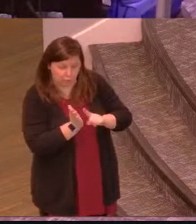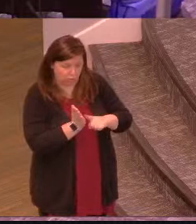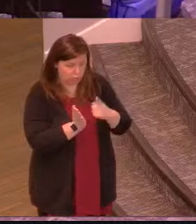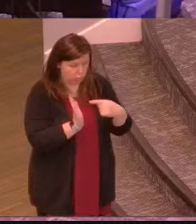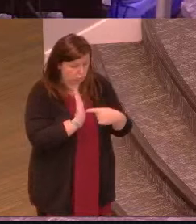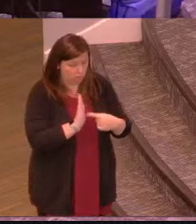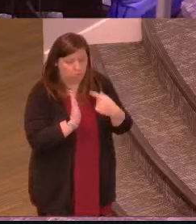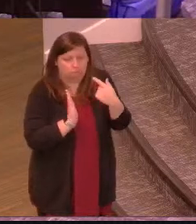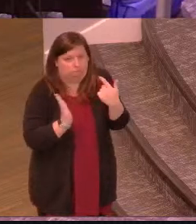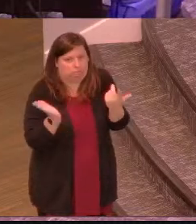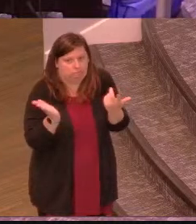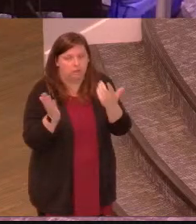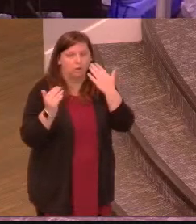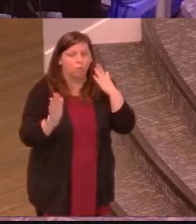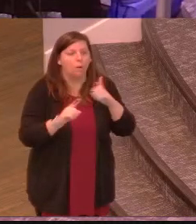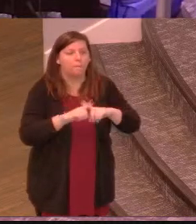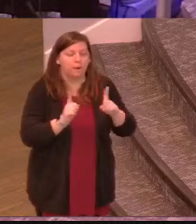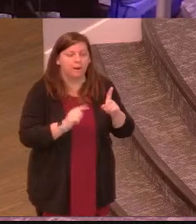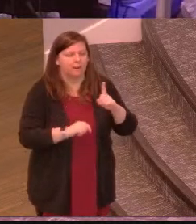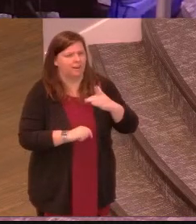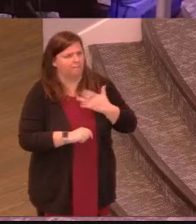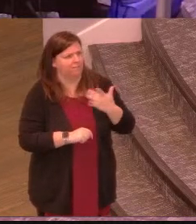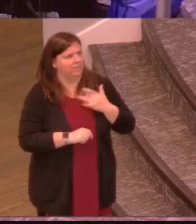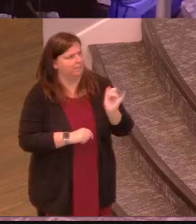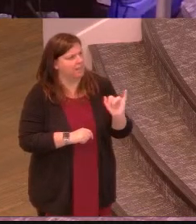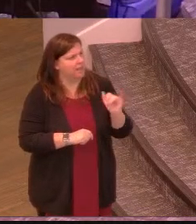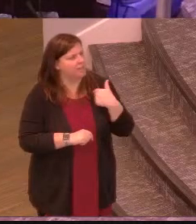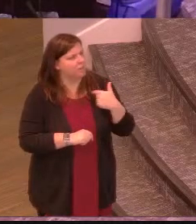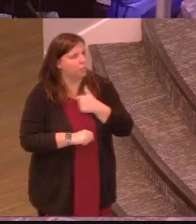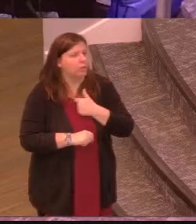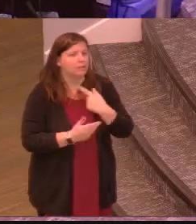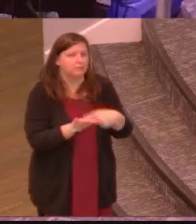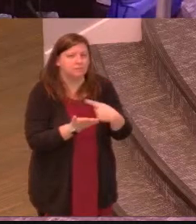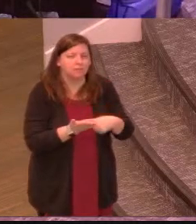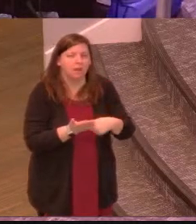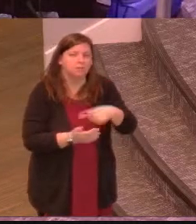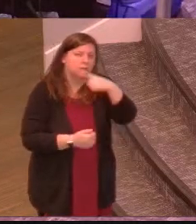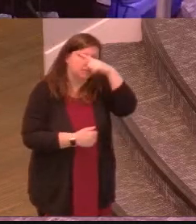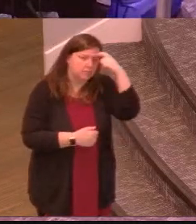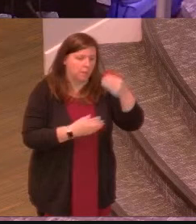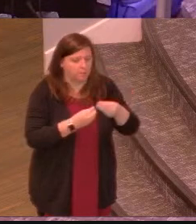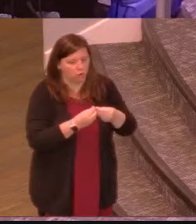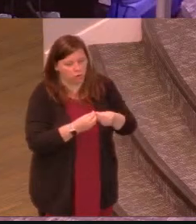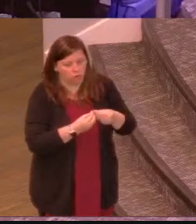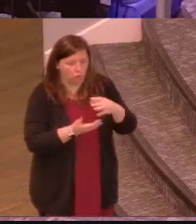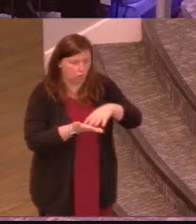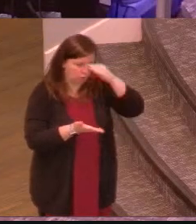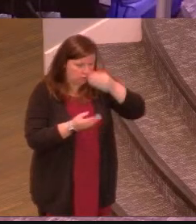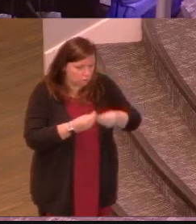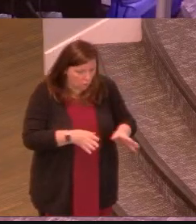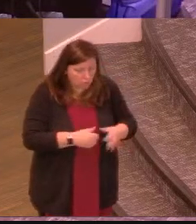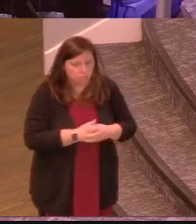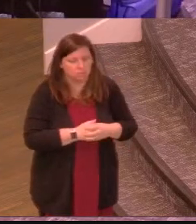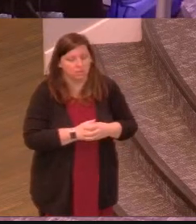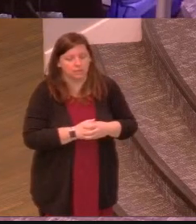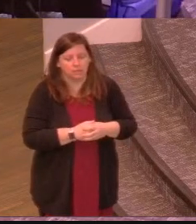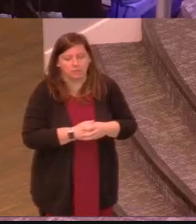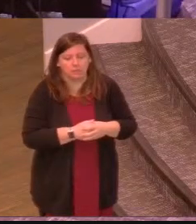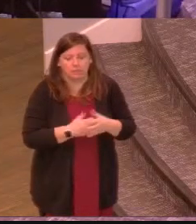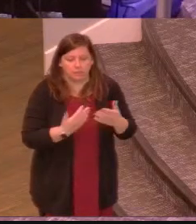just seems to me that we all talk about summer loss. We all talk about, you know, the need for,